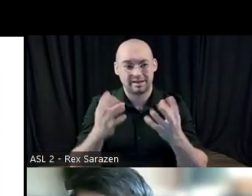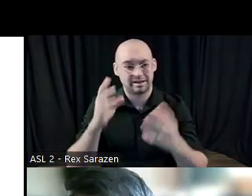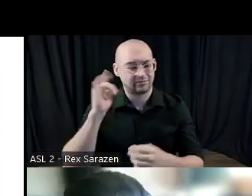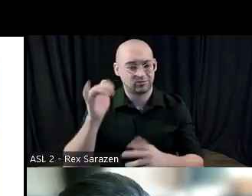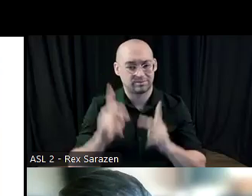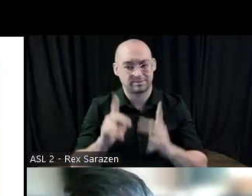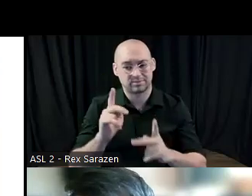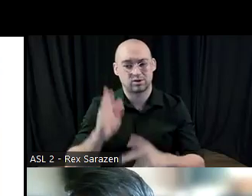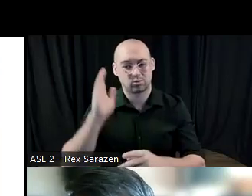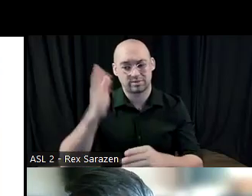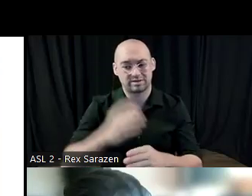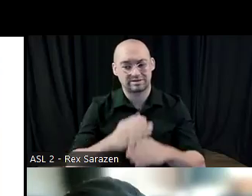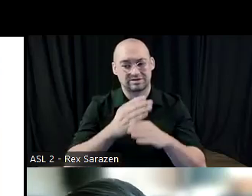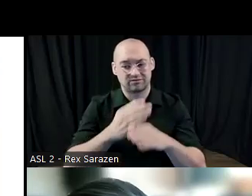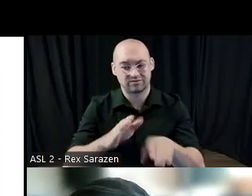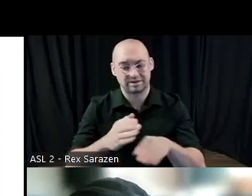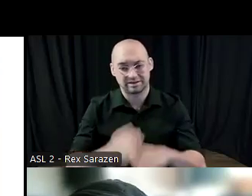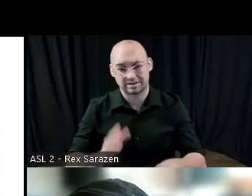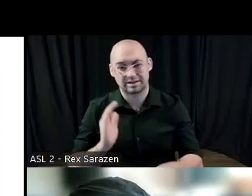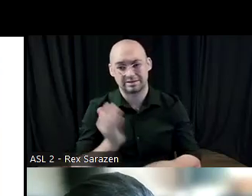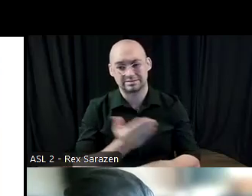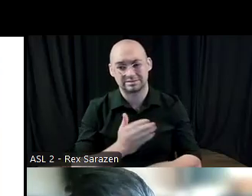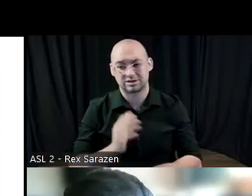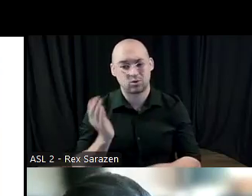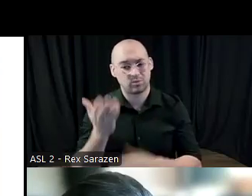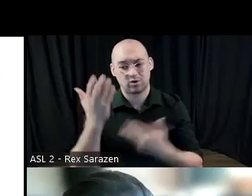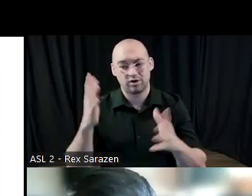going to divide us, because guess what? We're already divided.